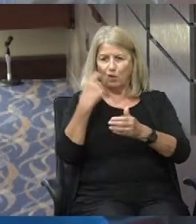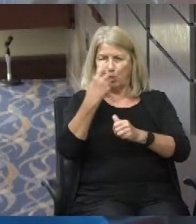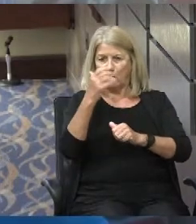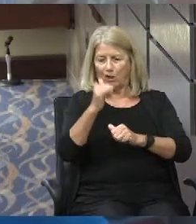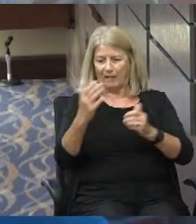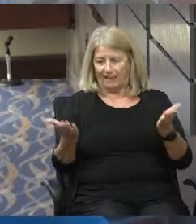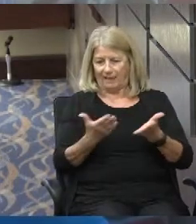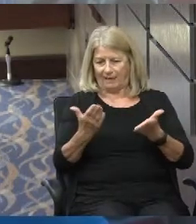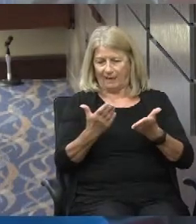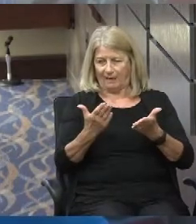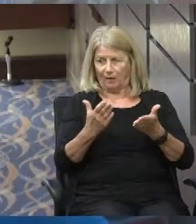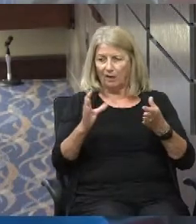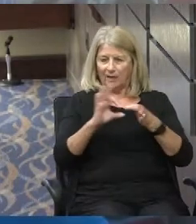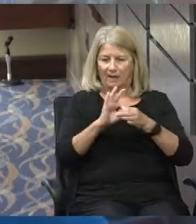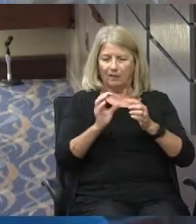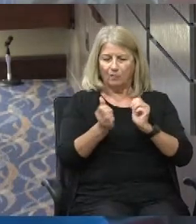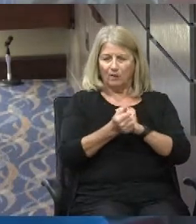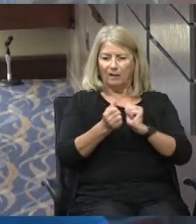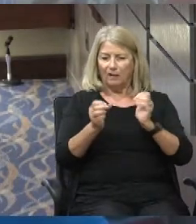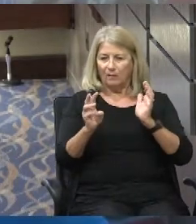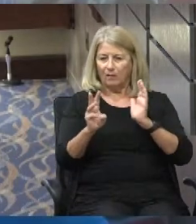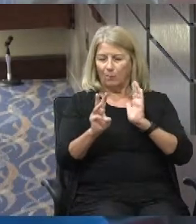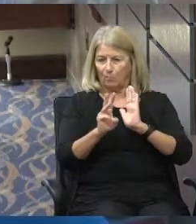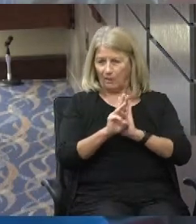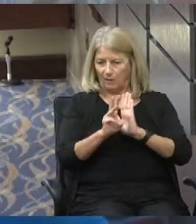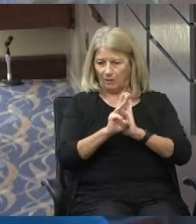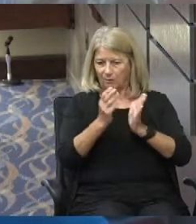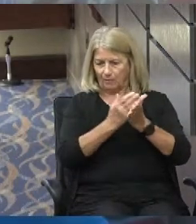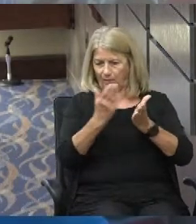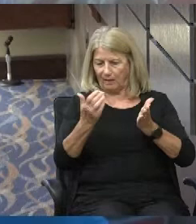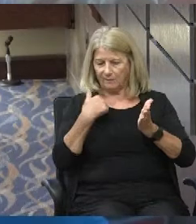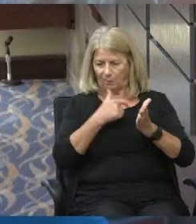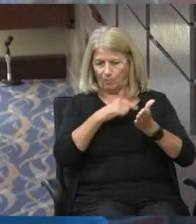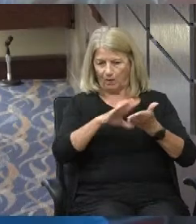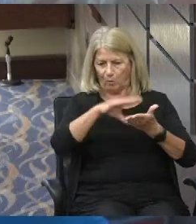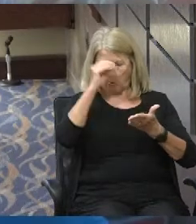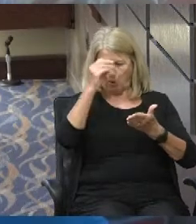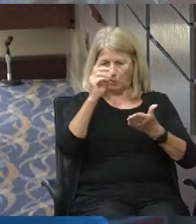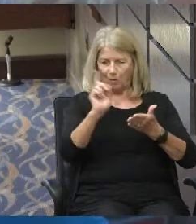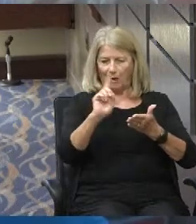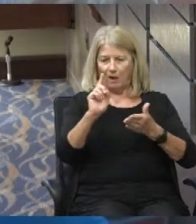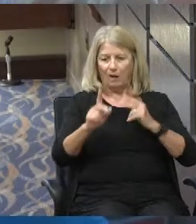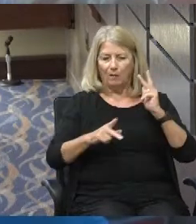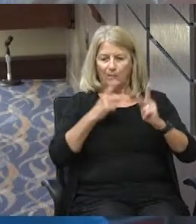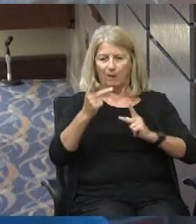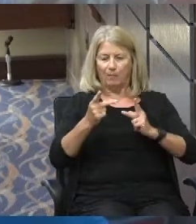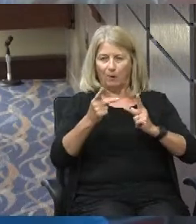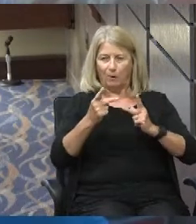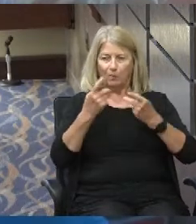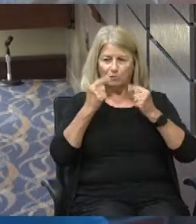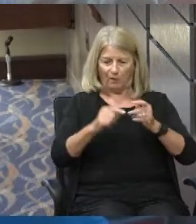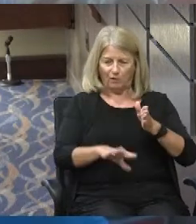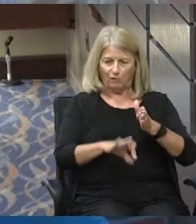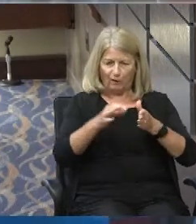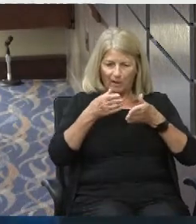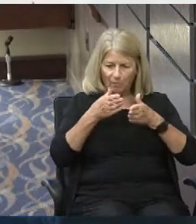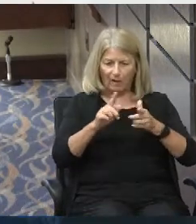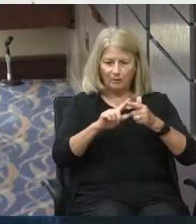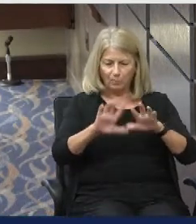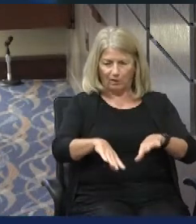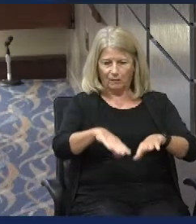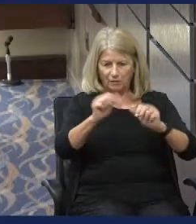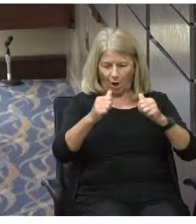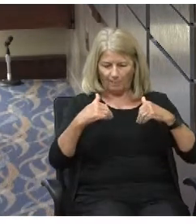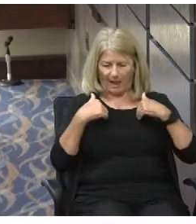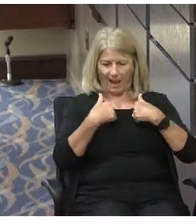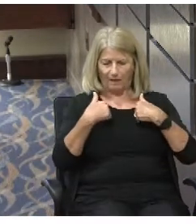ways to connect with Waco. Other thumbnails that we've learned where people are trying to find ways to be able to adopt an animal, opens records, requests, et cetera. You can kind of